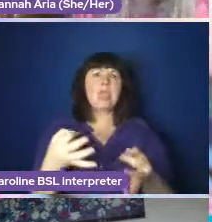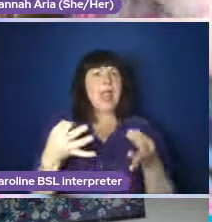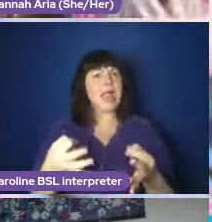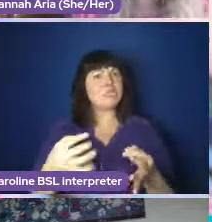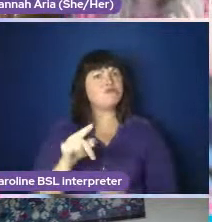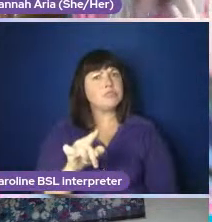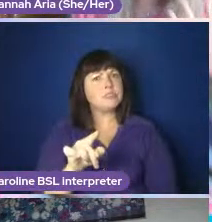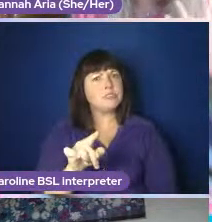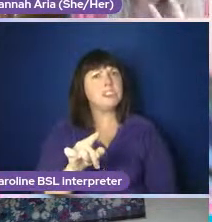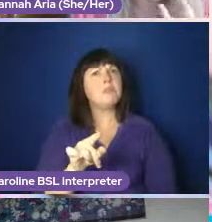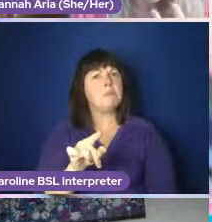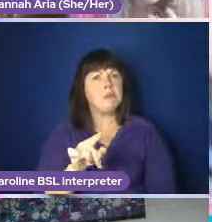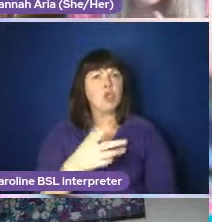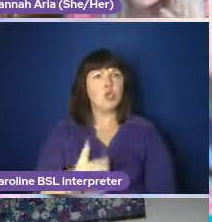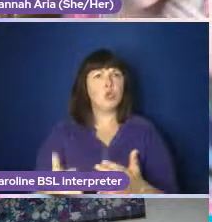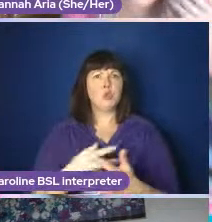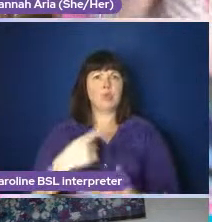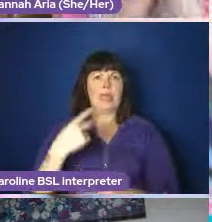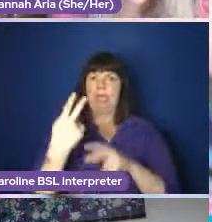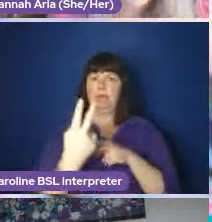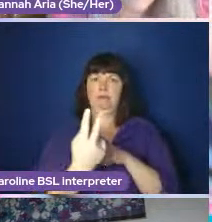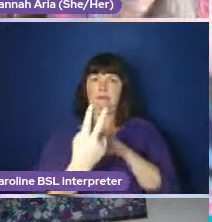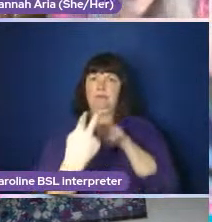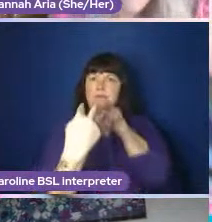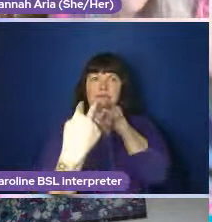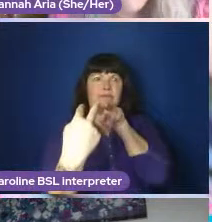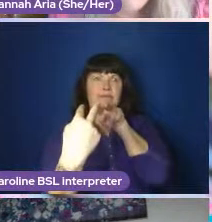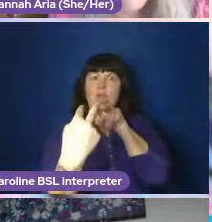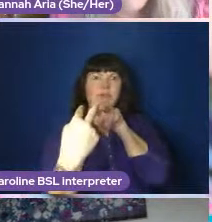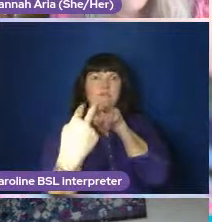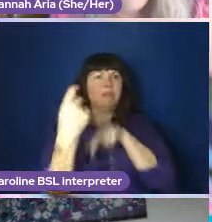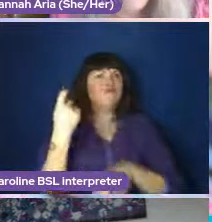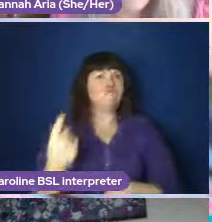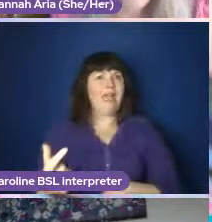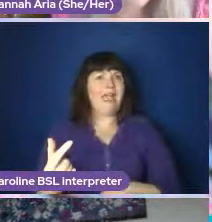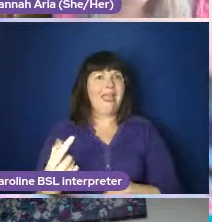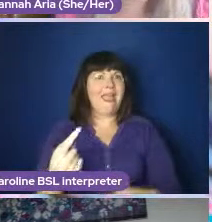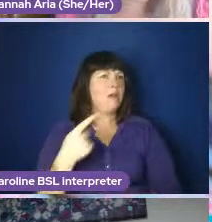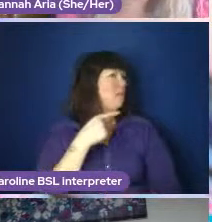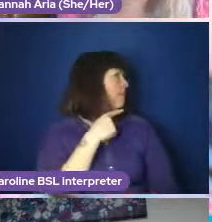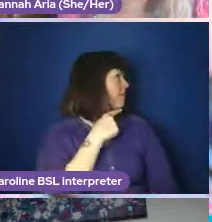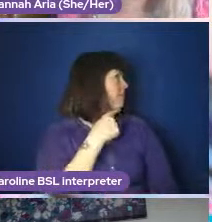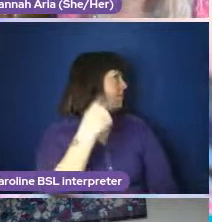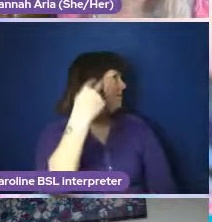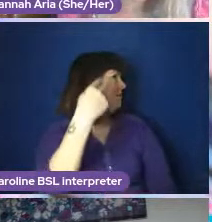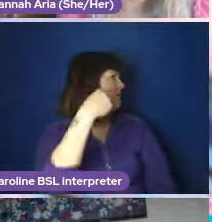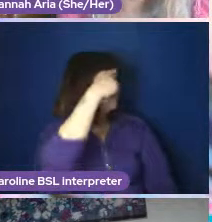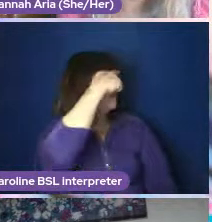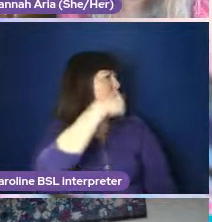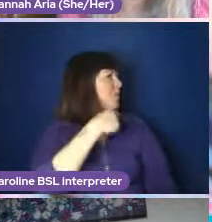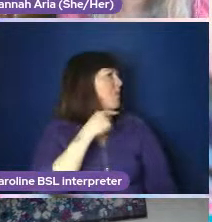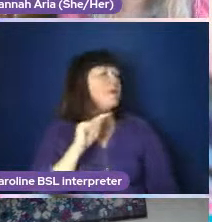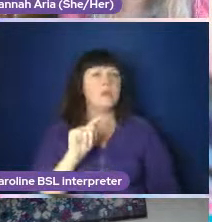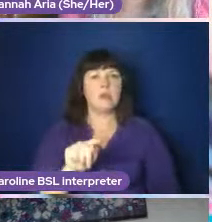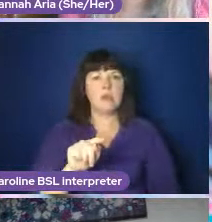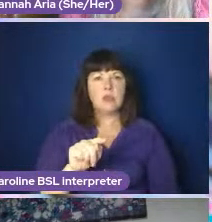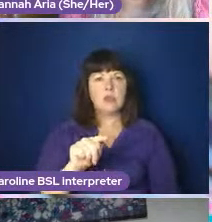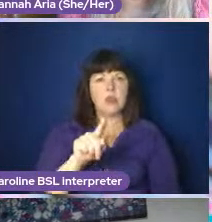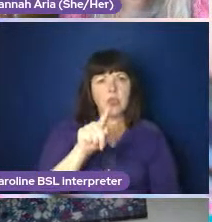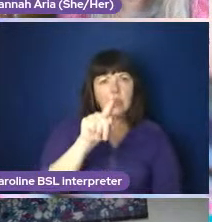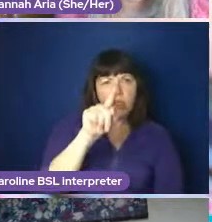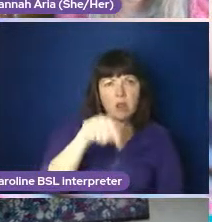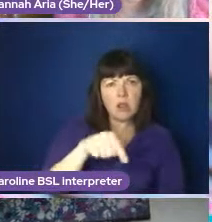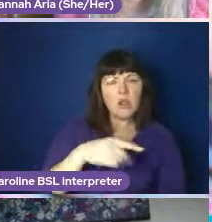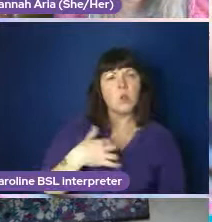people face onwards most of the time, don't we? It's been quite interesting to see the gapping, actually, because mine is quite wide and